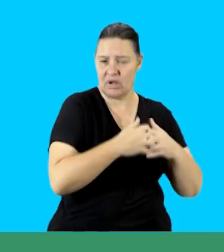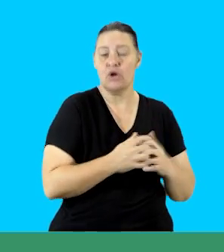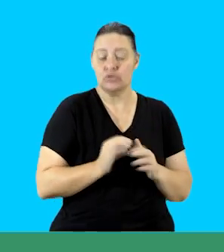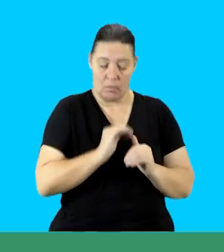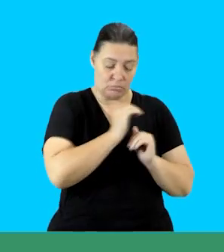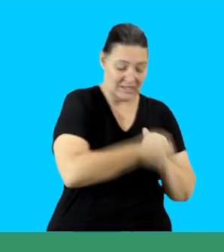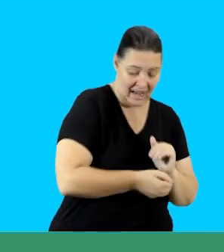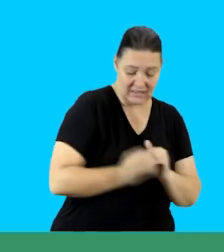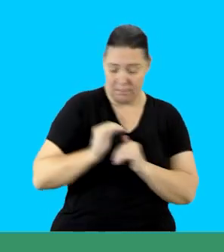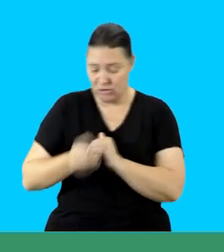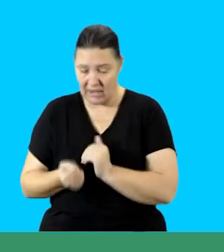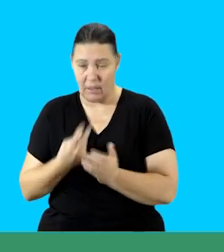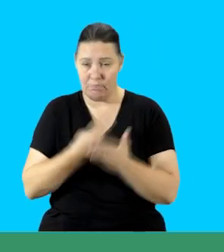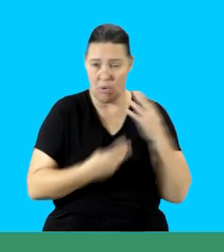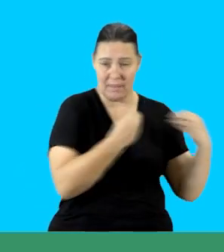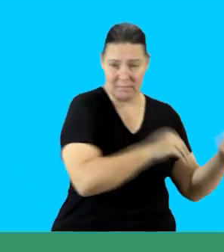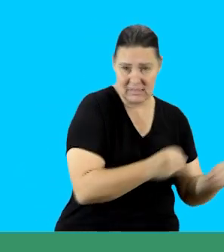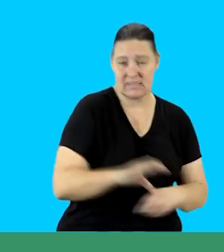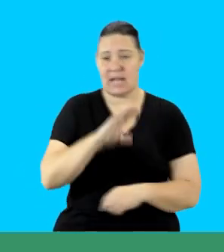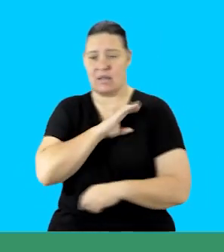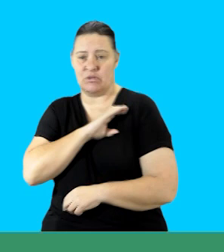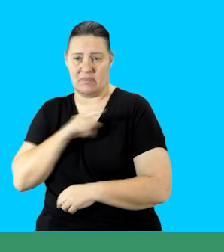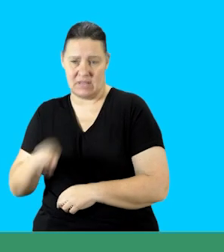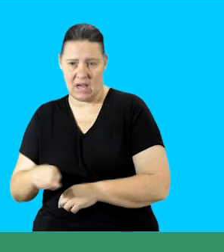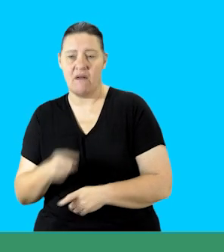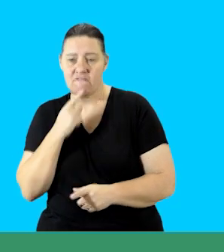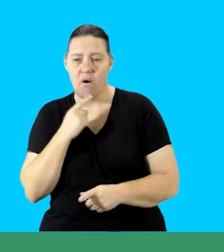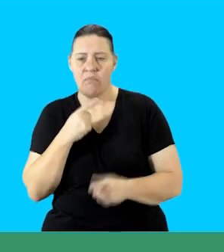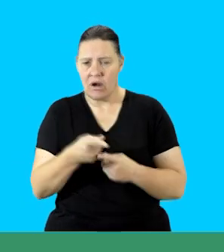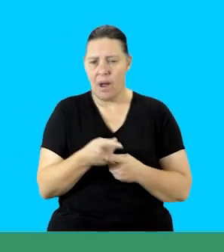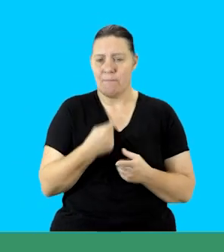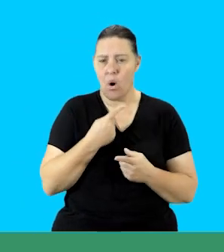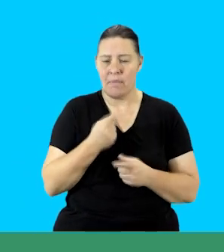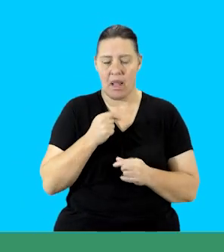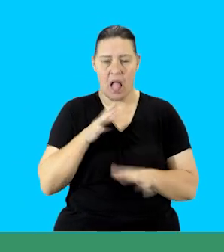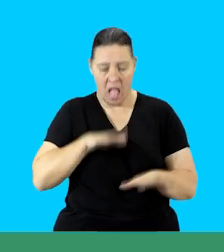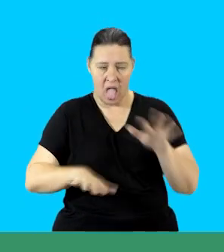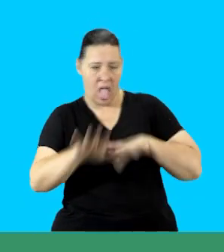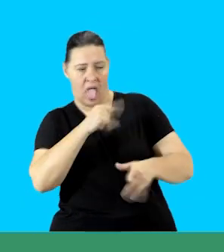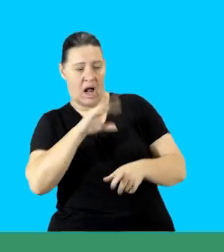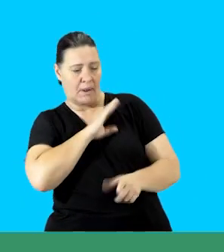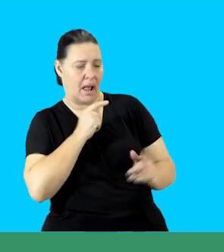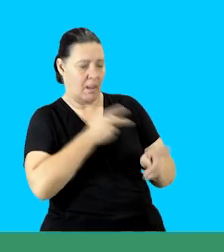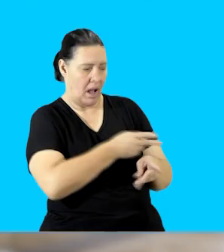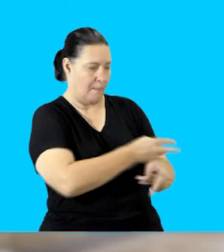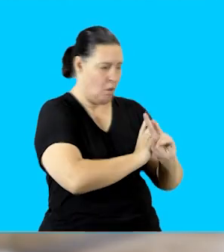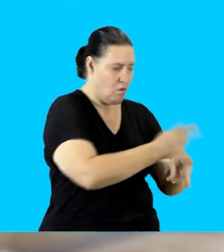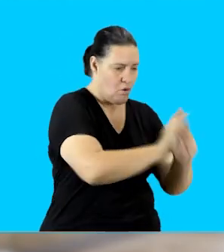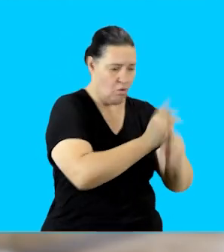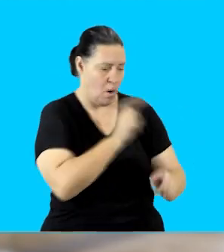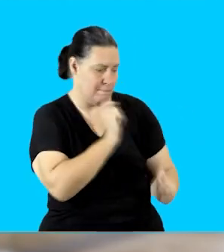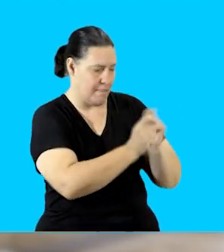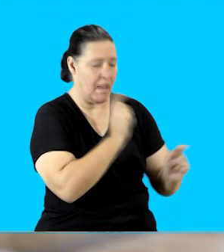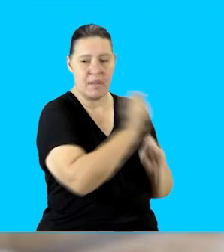negligent lending practices that results in over-indebtedness for consumers. So, the National Credit Act was not